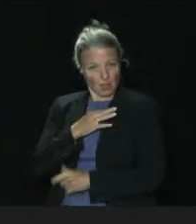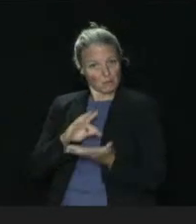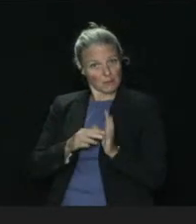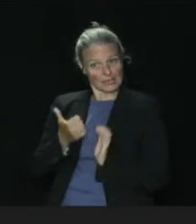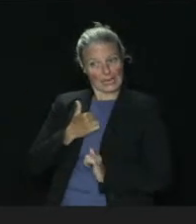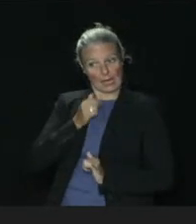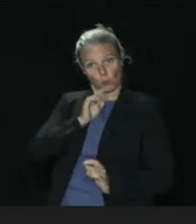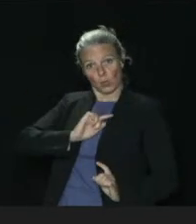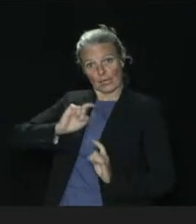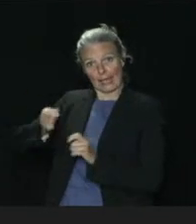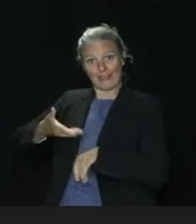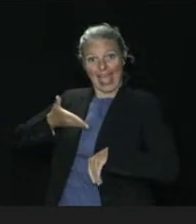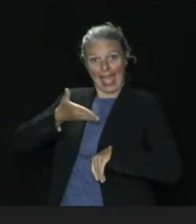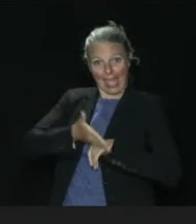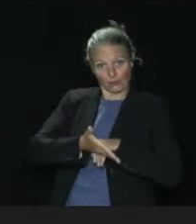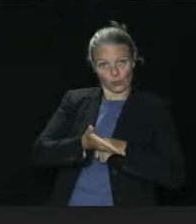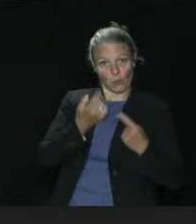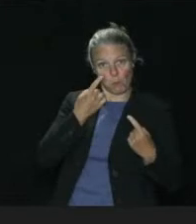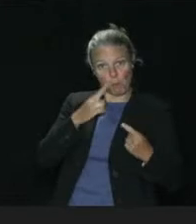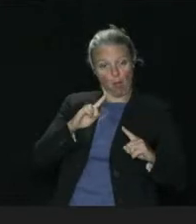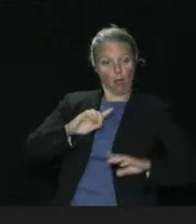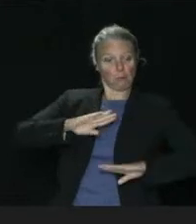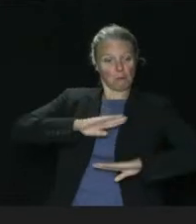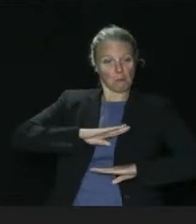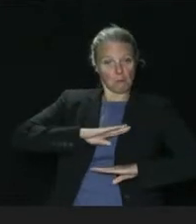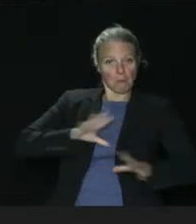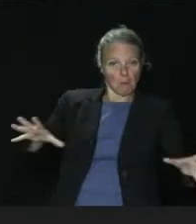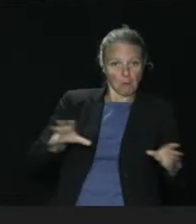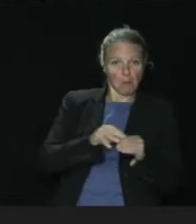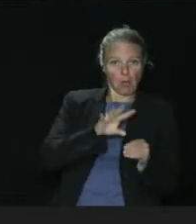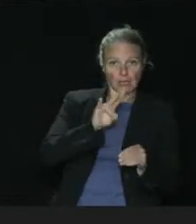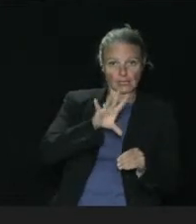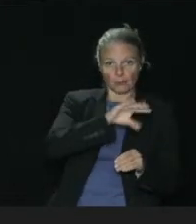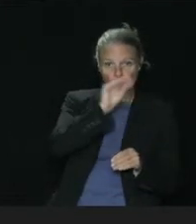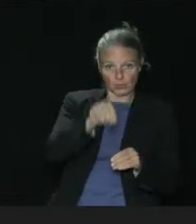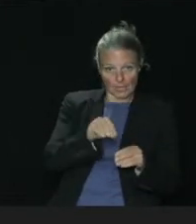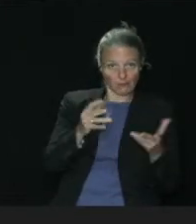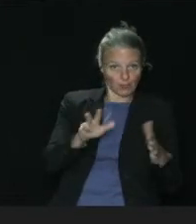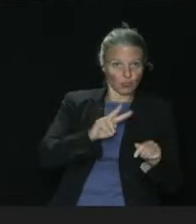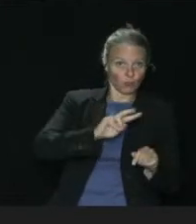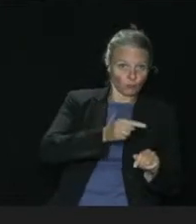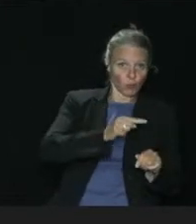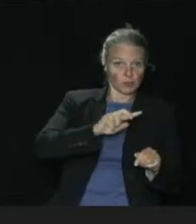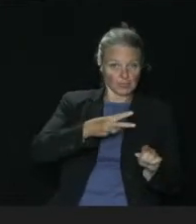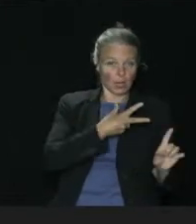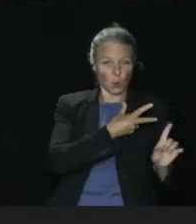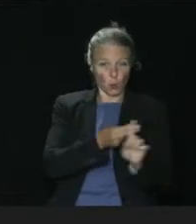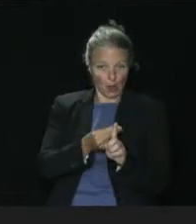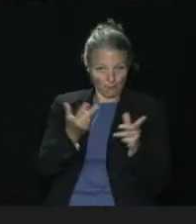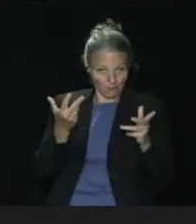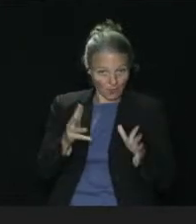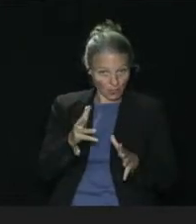other countries once we hit certain vaccine milestones in our own country?